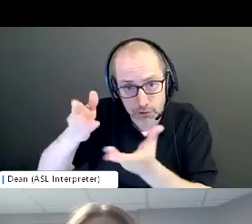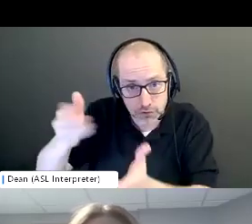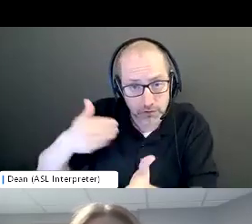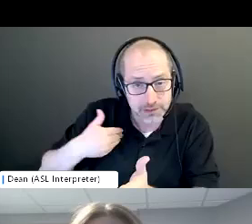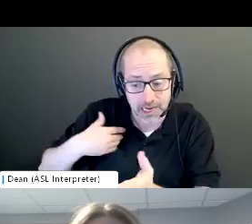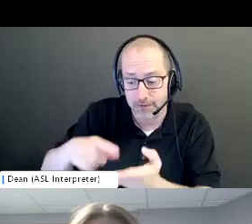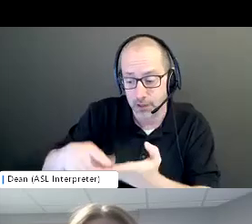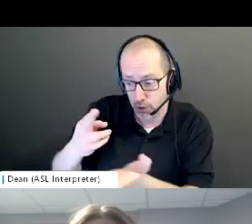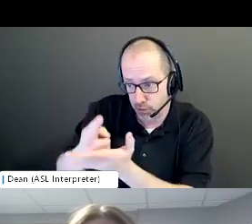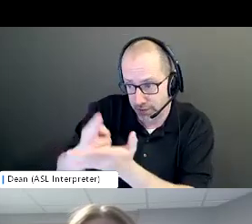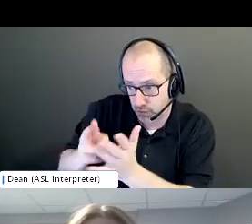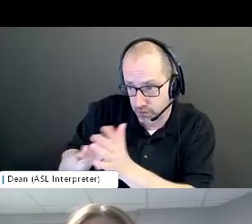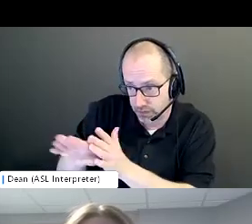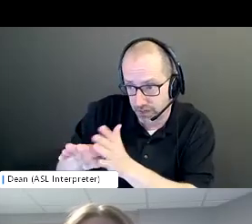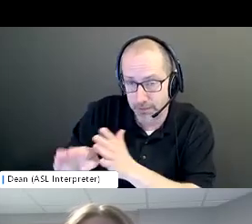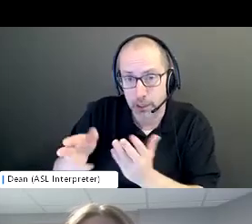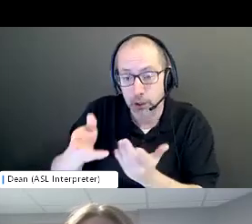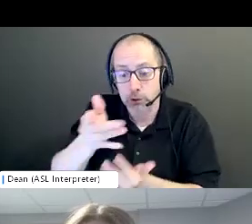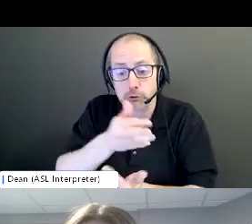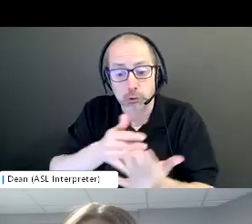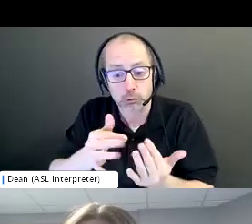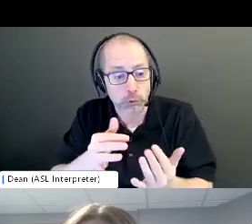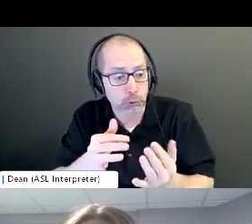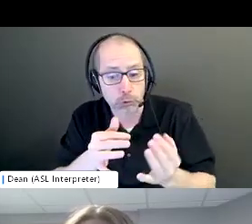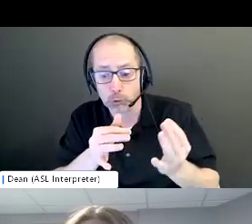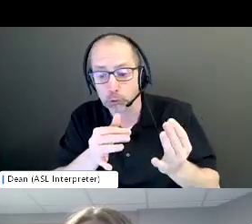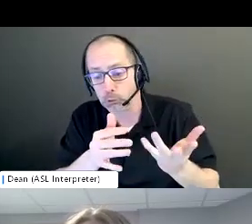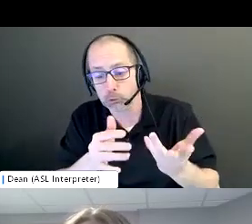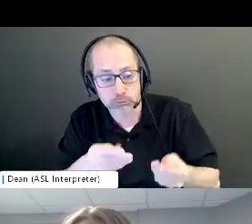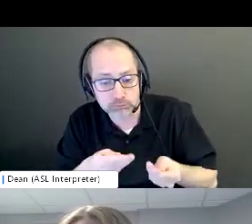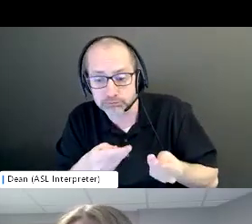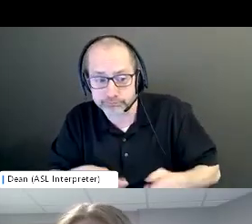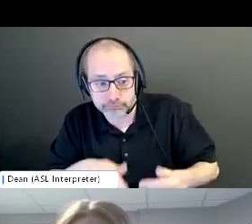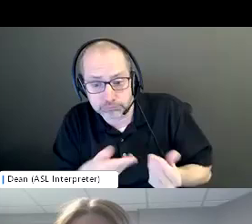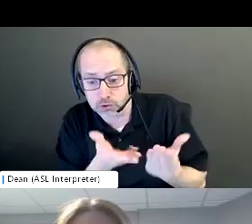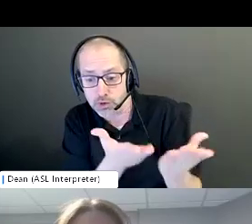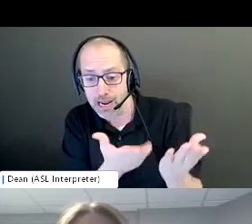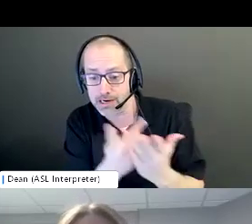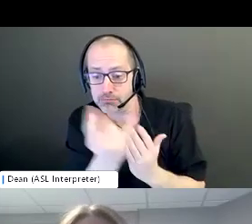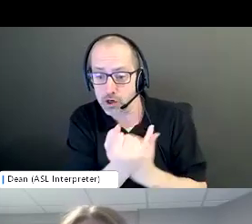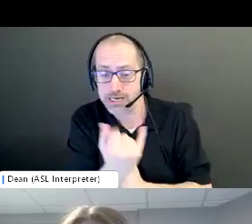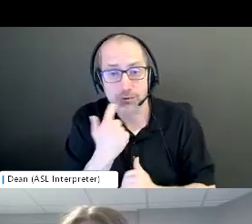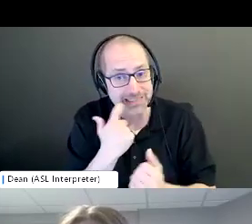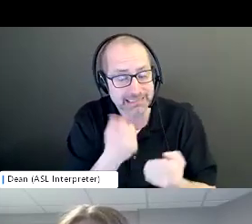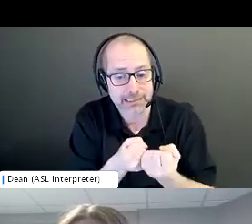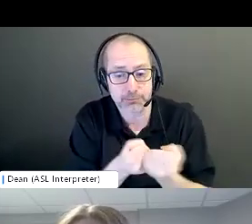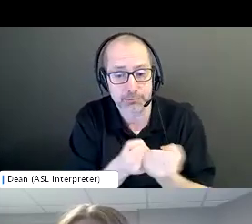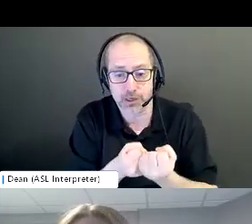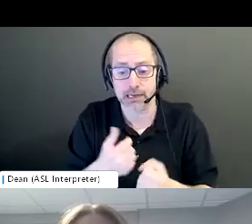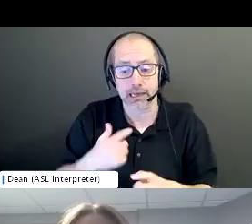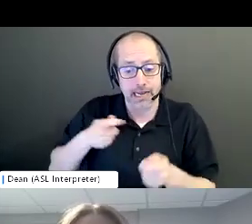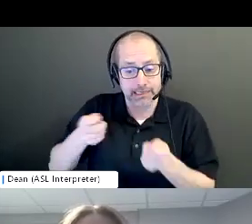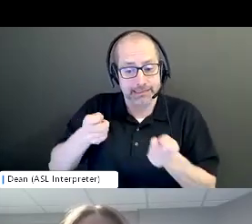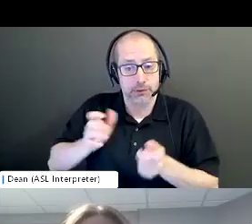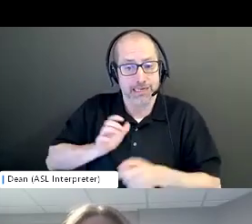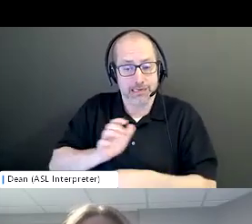development, social prescribing project that we recently sponsored, and our steering committee that oversees the work of the Newfoundland and Labrador